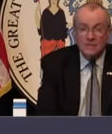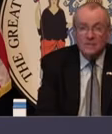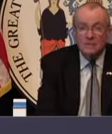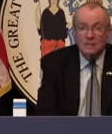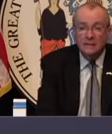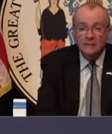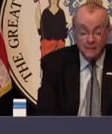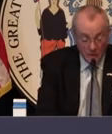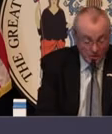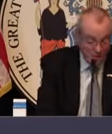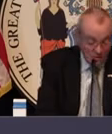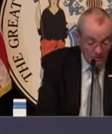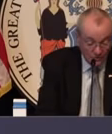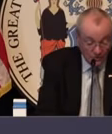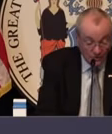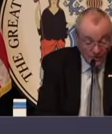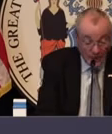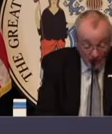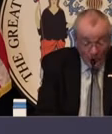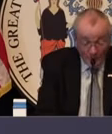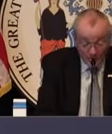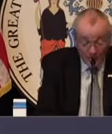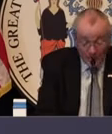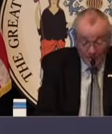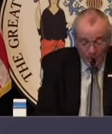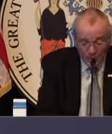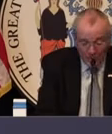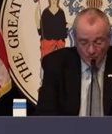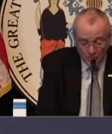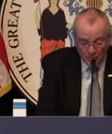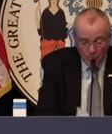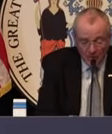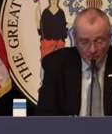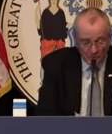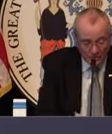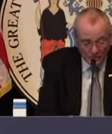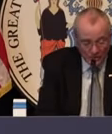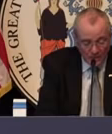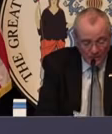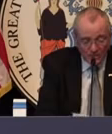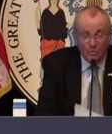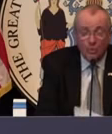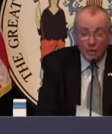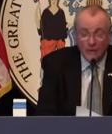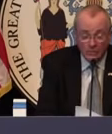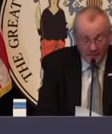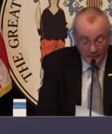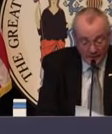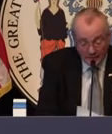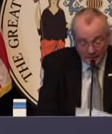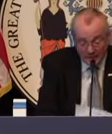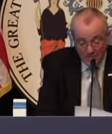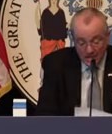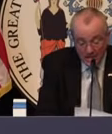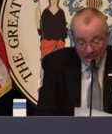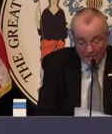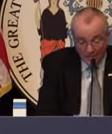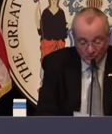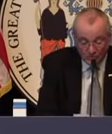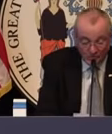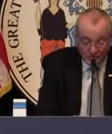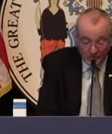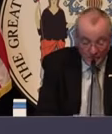expand testing in their communities. And we continue to talk with others in the private sector to keep this number rising and to keep